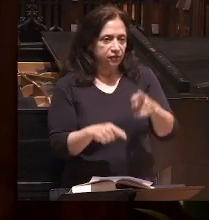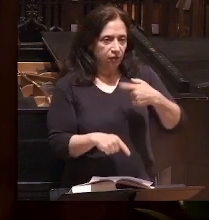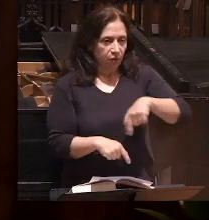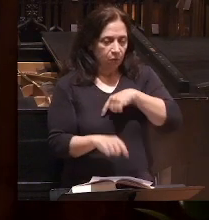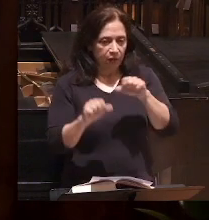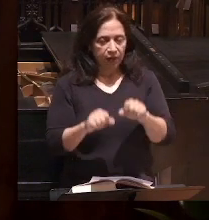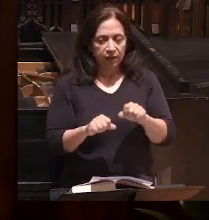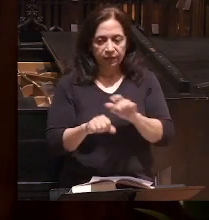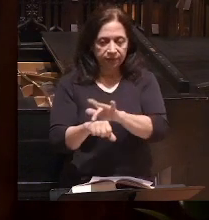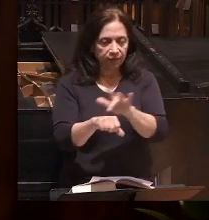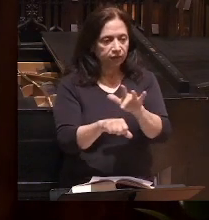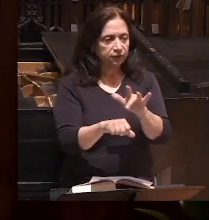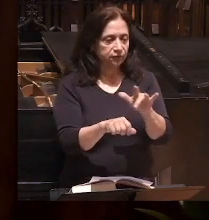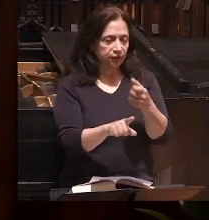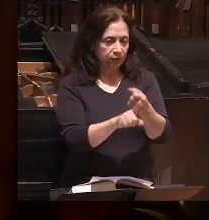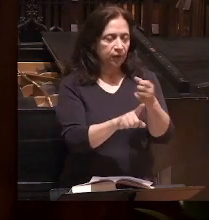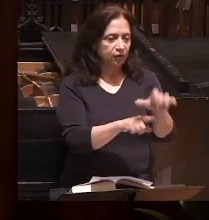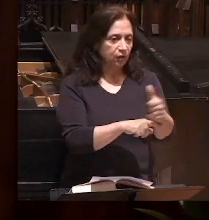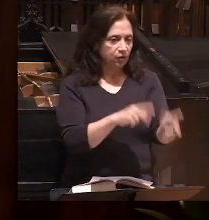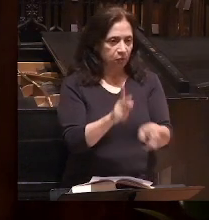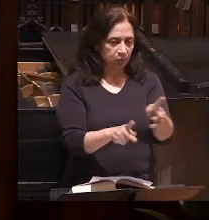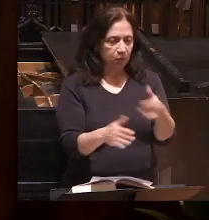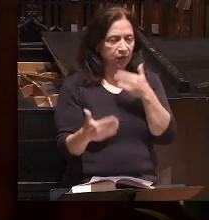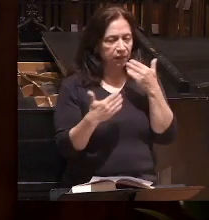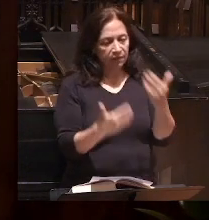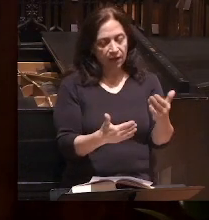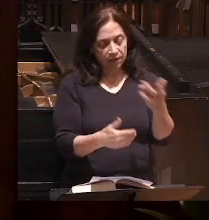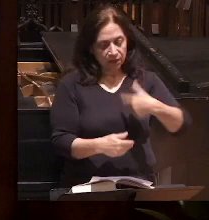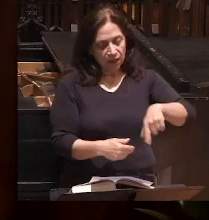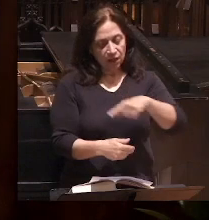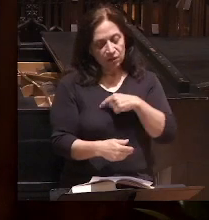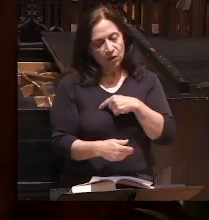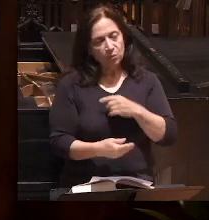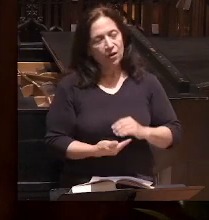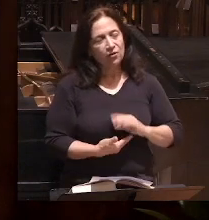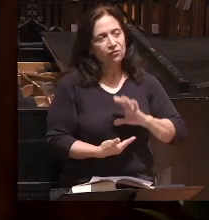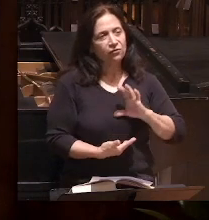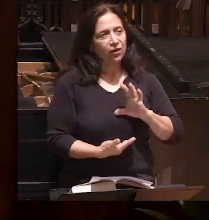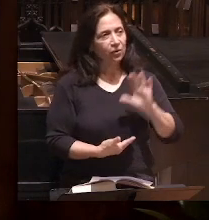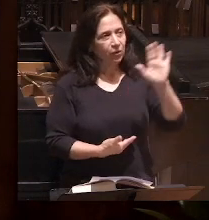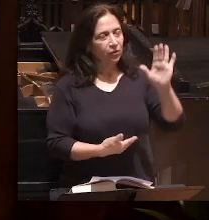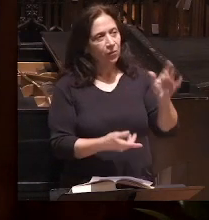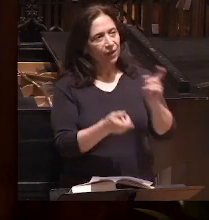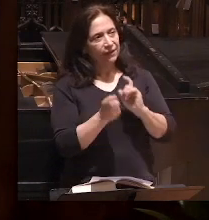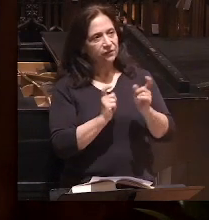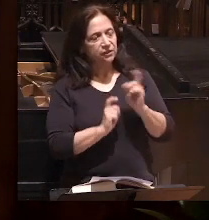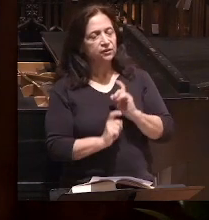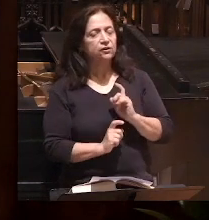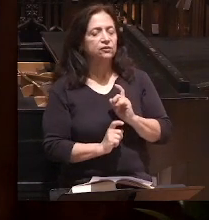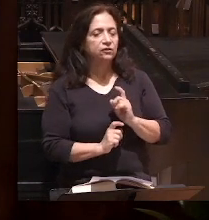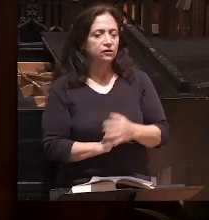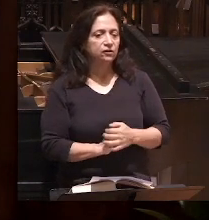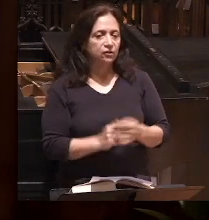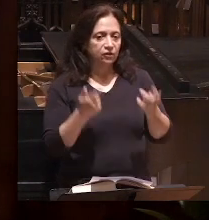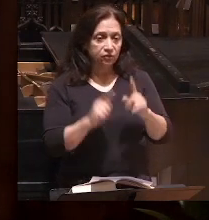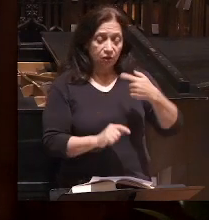others. We give thanks that we are filled with your gifts